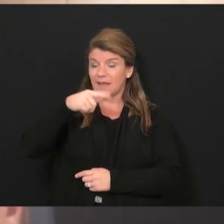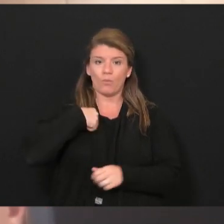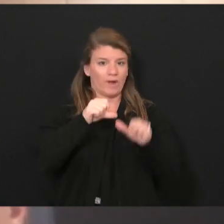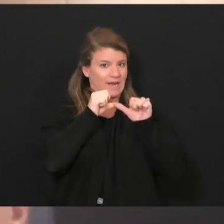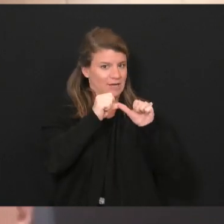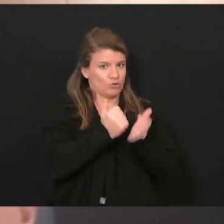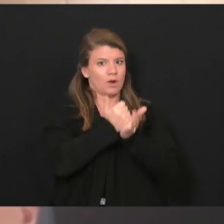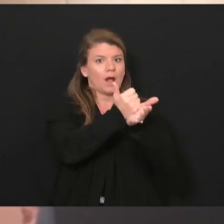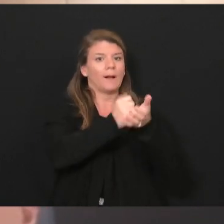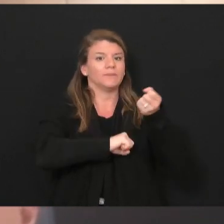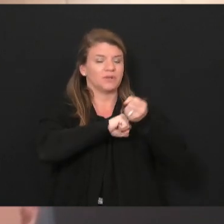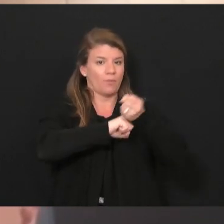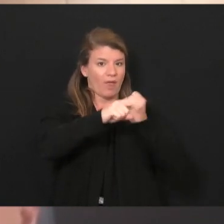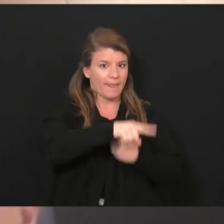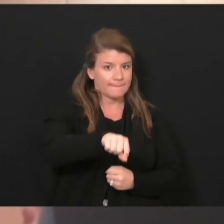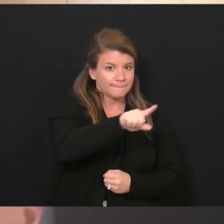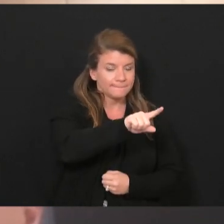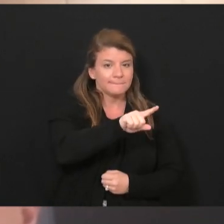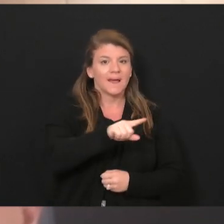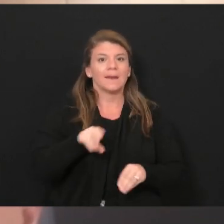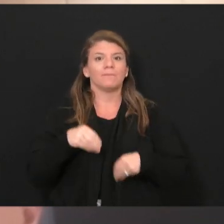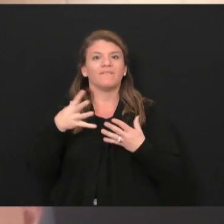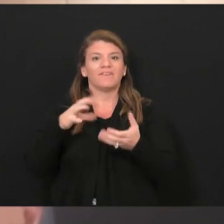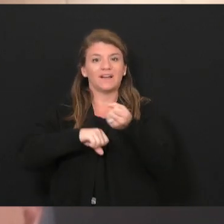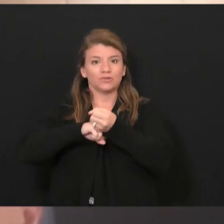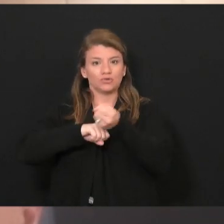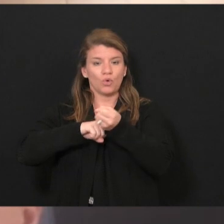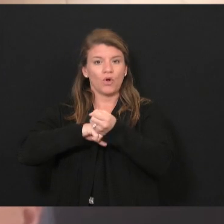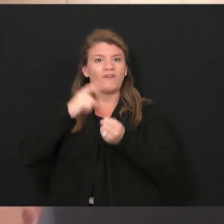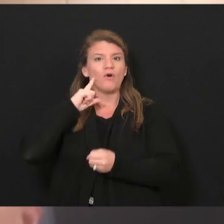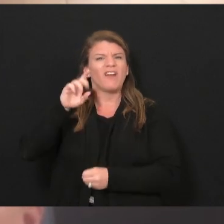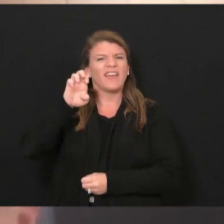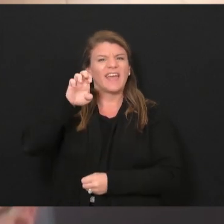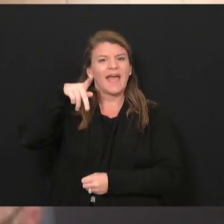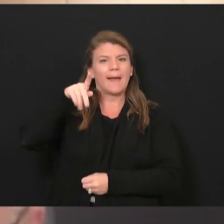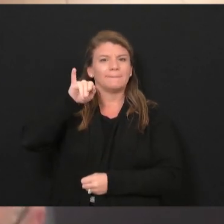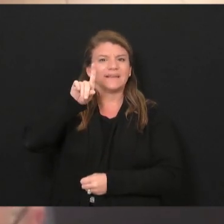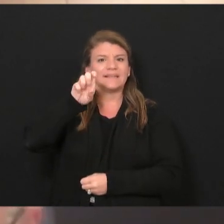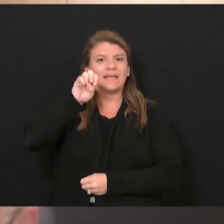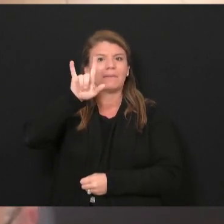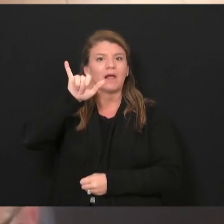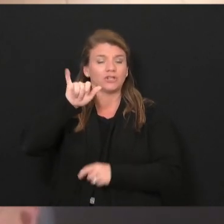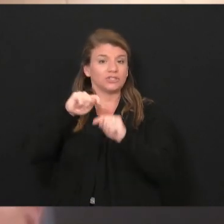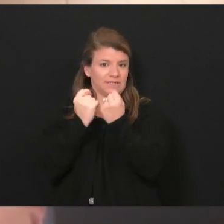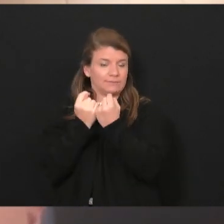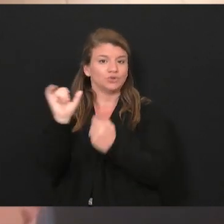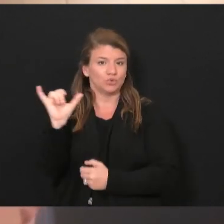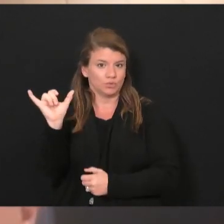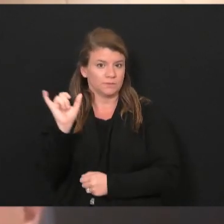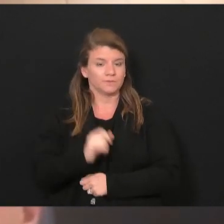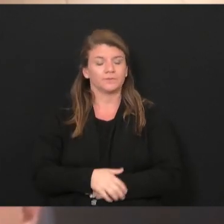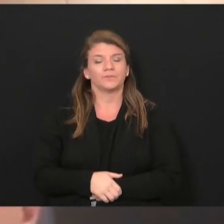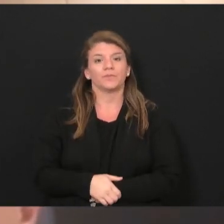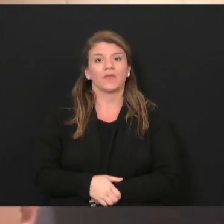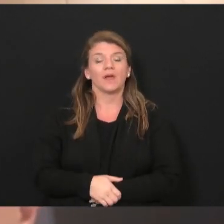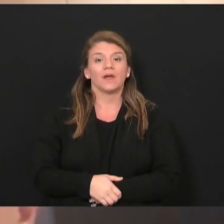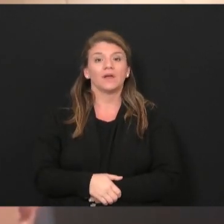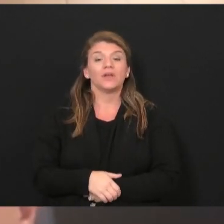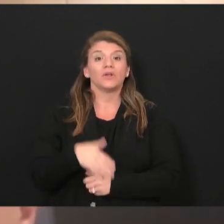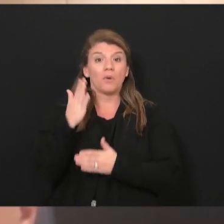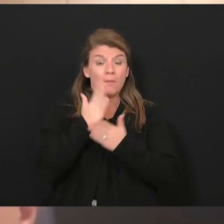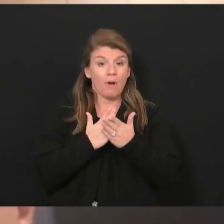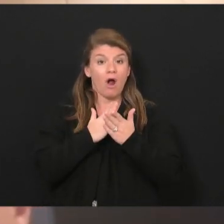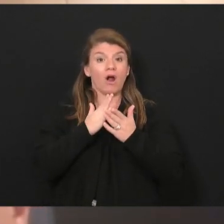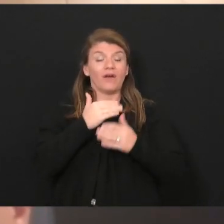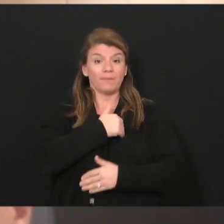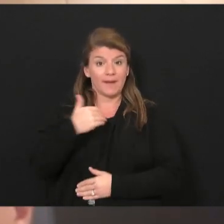efforts to provide support to the epidemiology teams. I would leave you with this on behalf of the members of the National